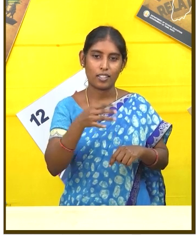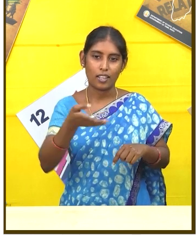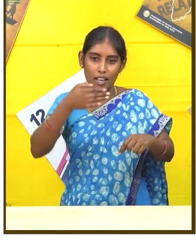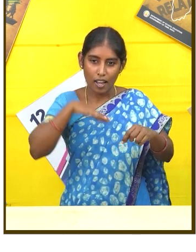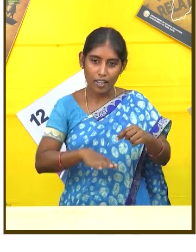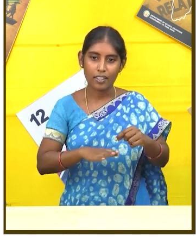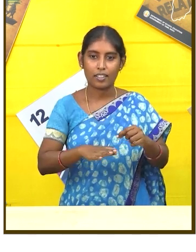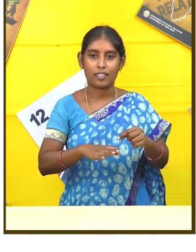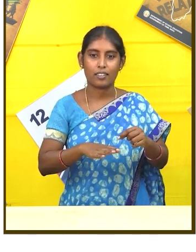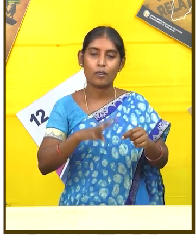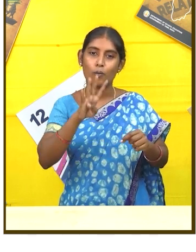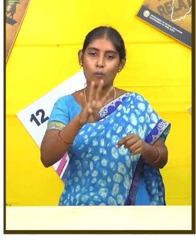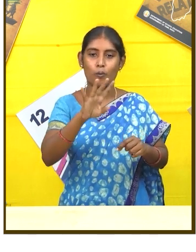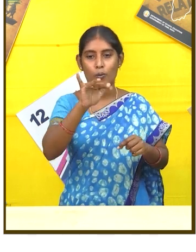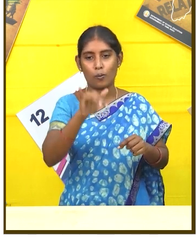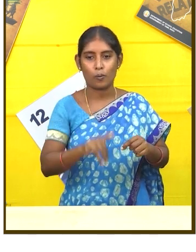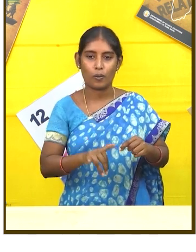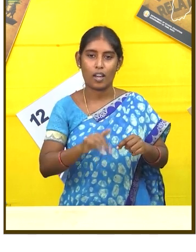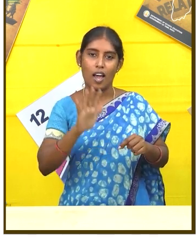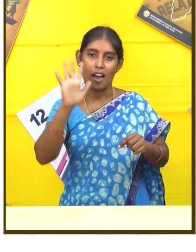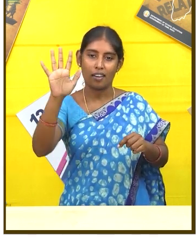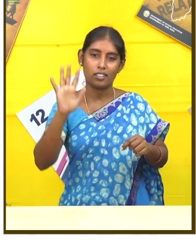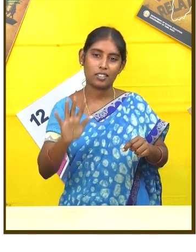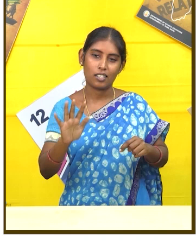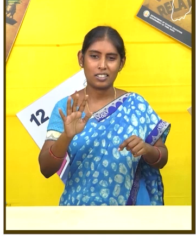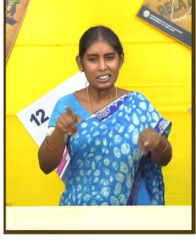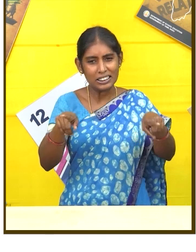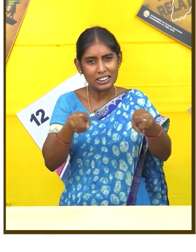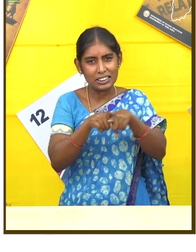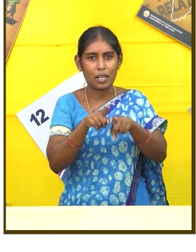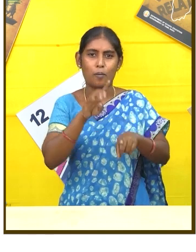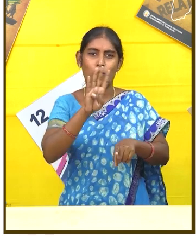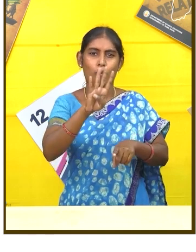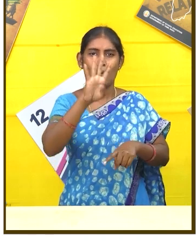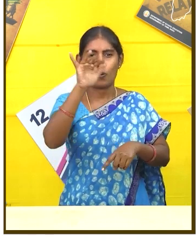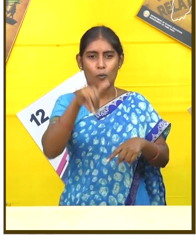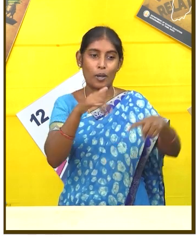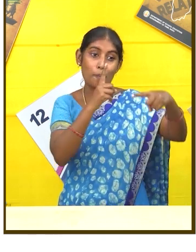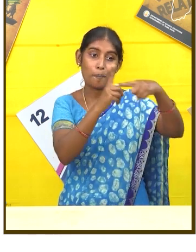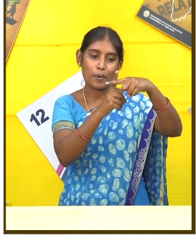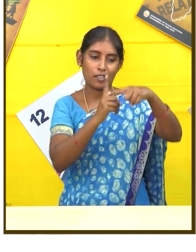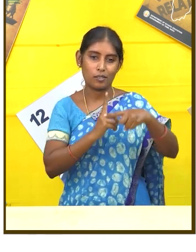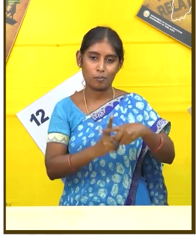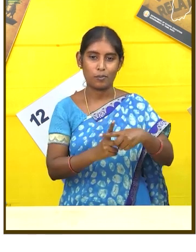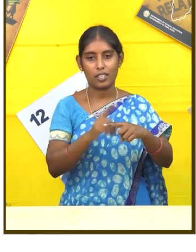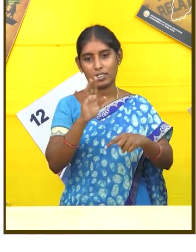4y in the sixth equation, 4y also in the fifth equation. Both are same, having same sign. In this